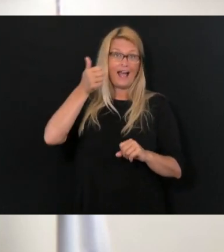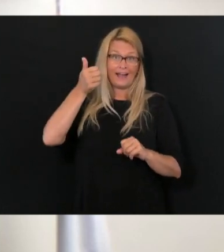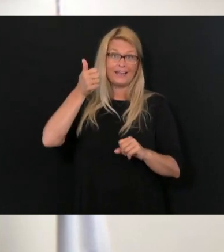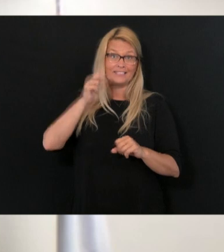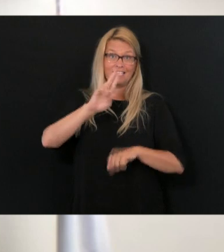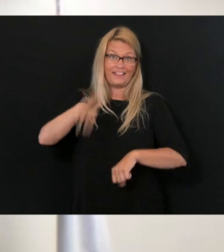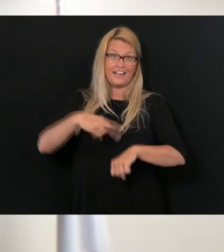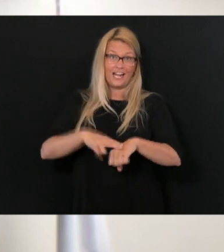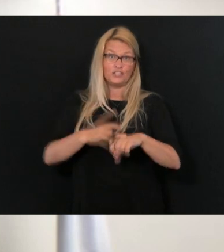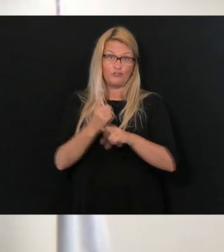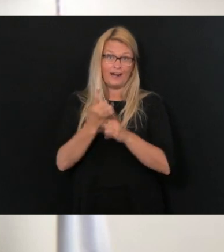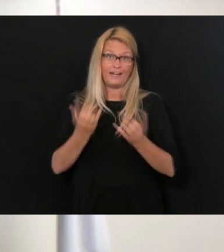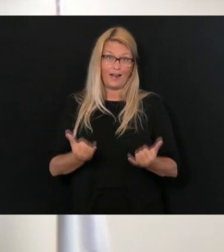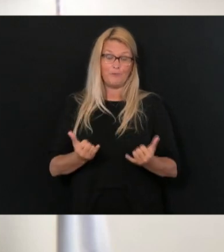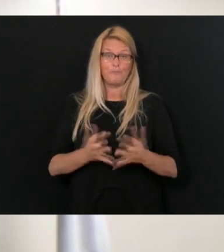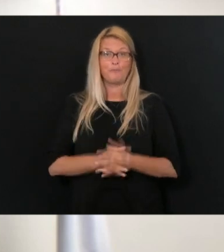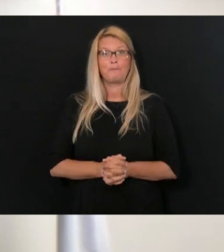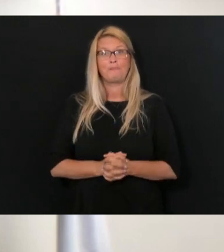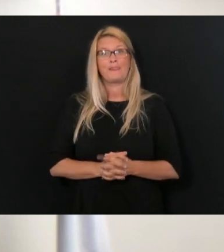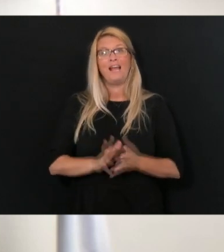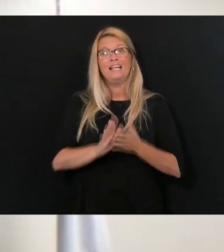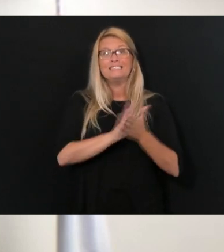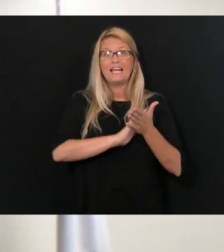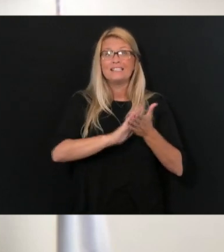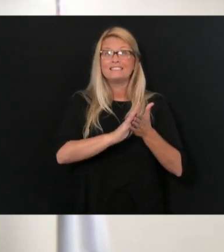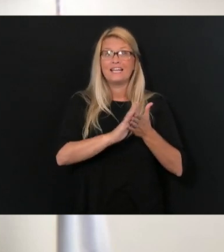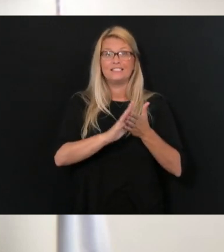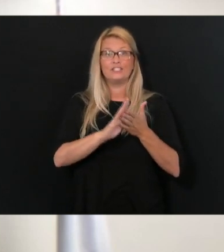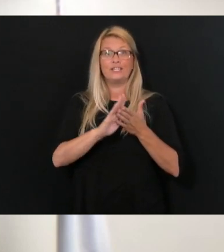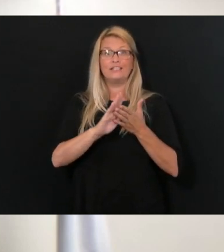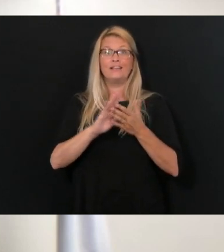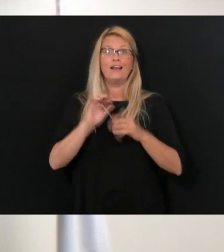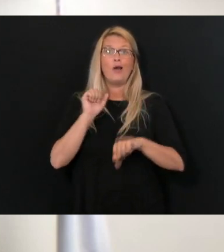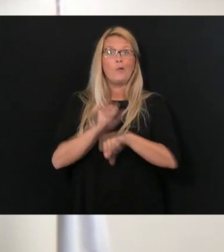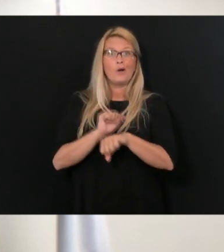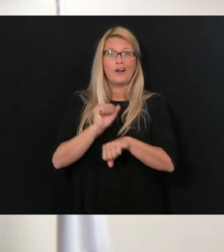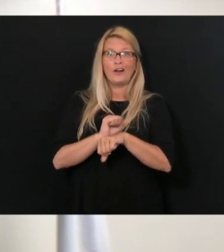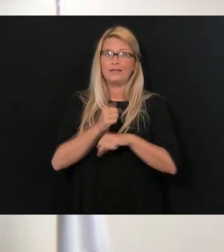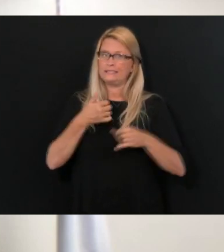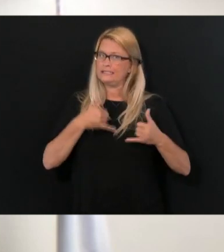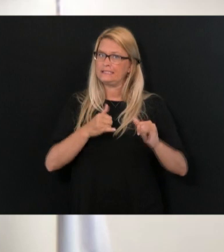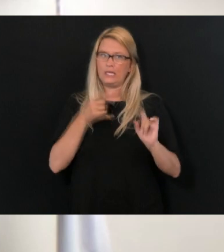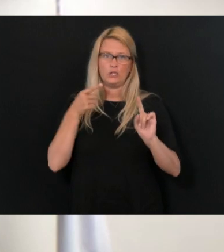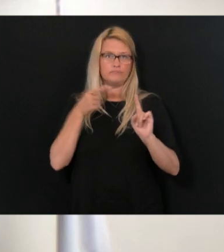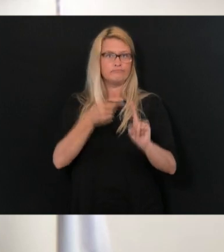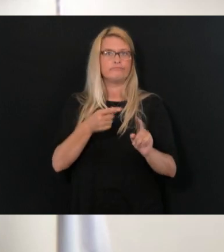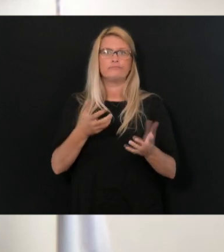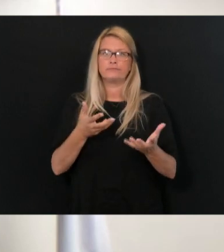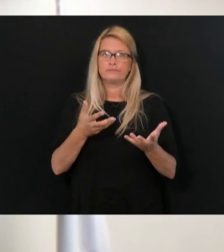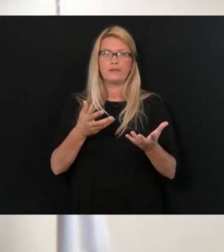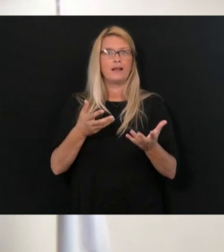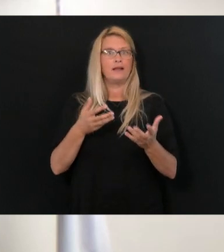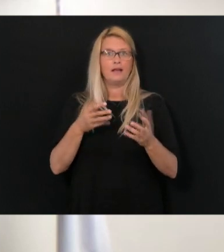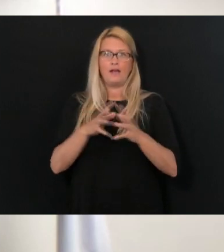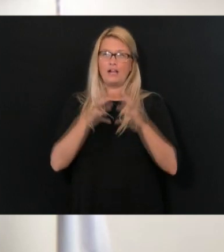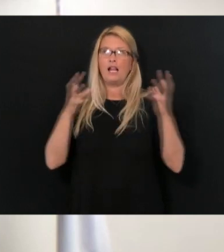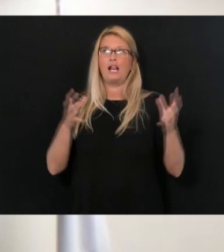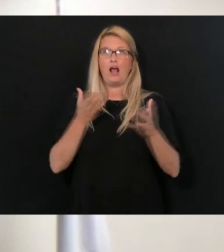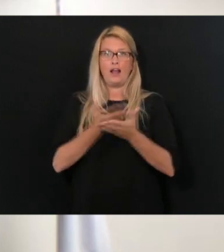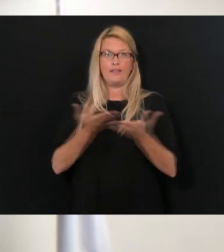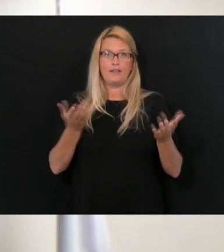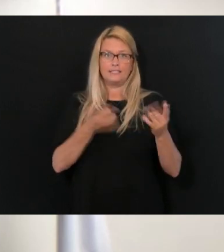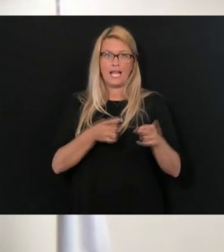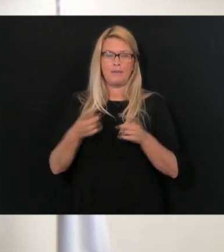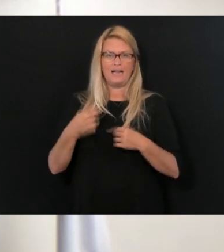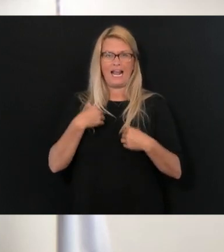right now. Sanitization missions continue to be a large number of those going on. We have